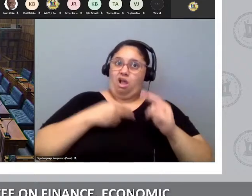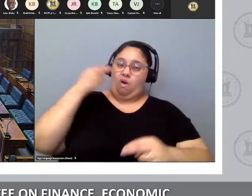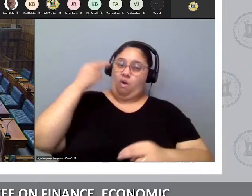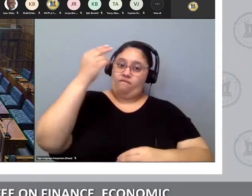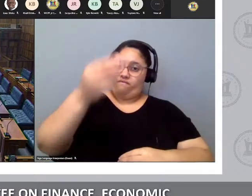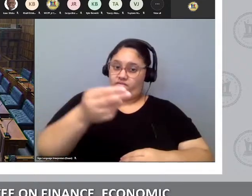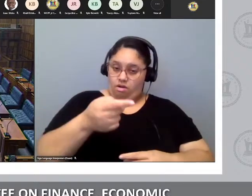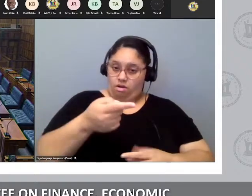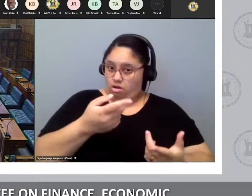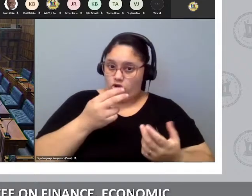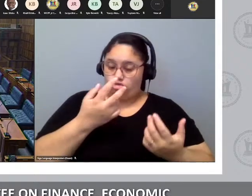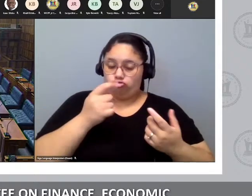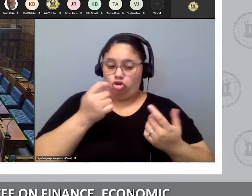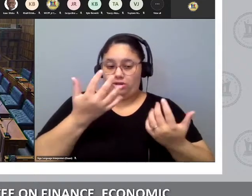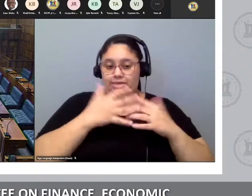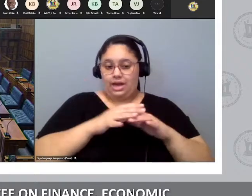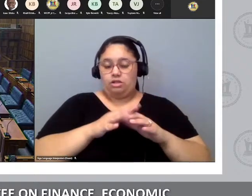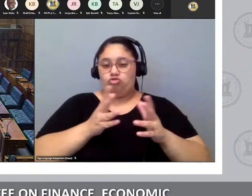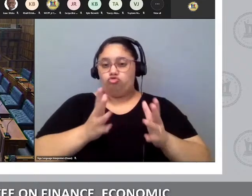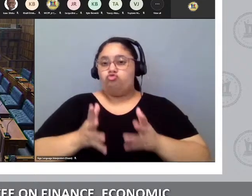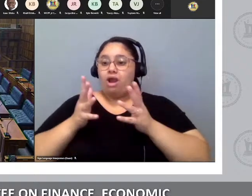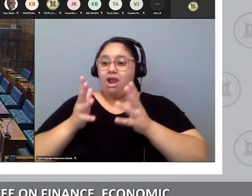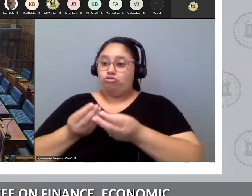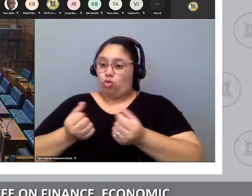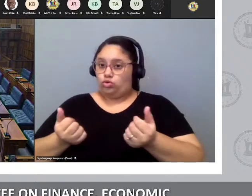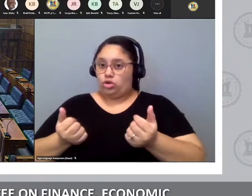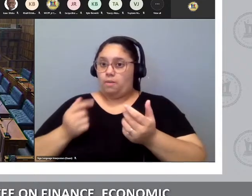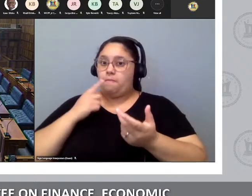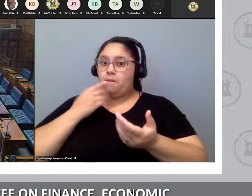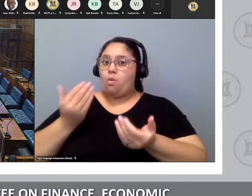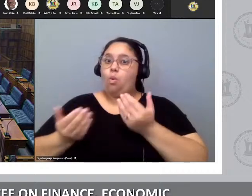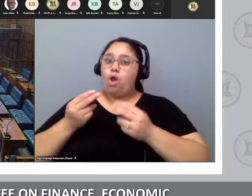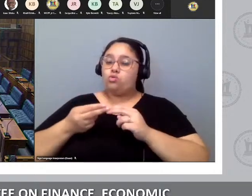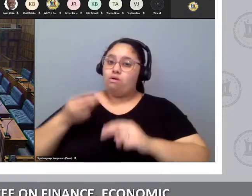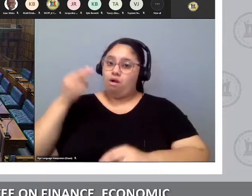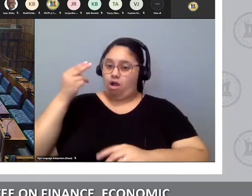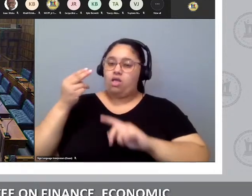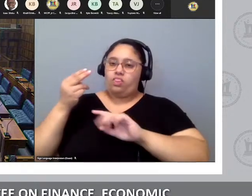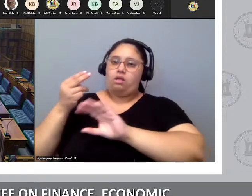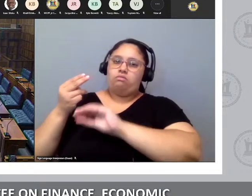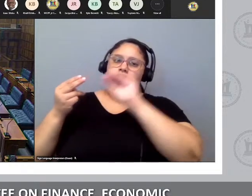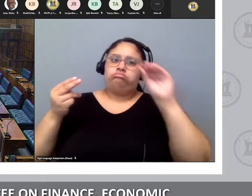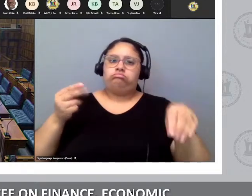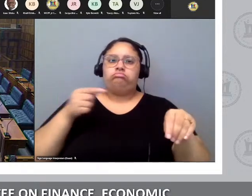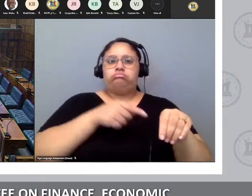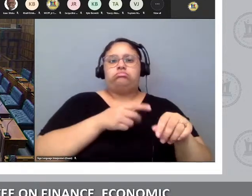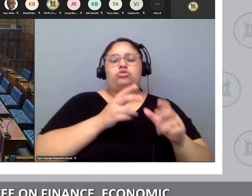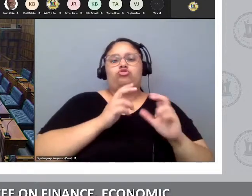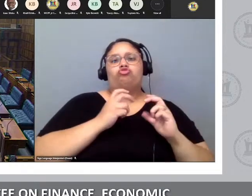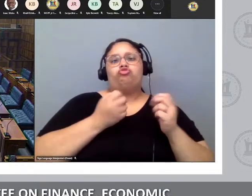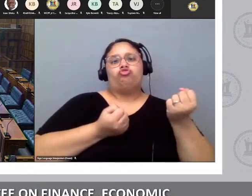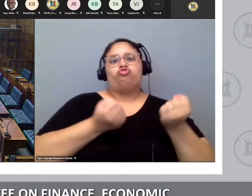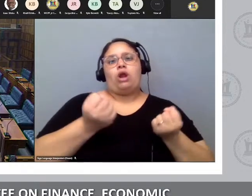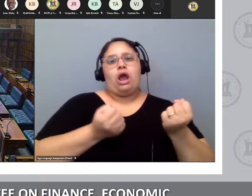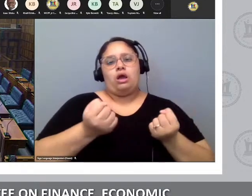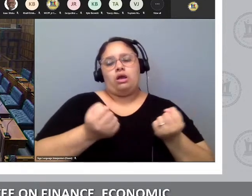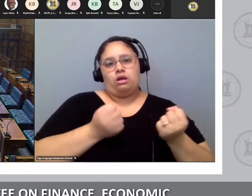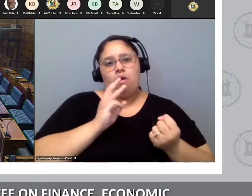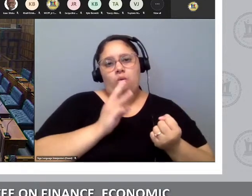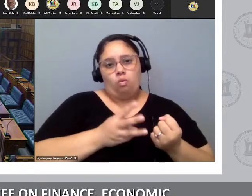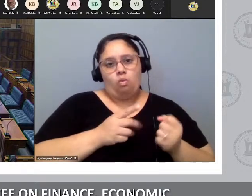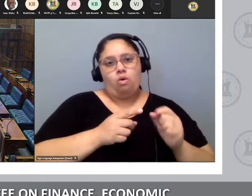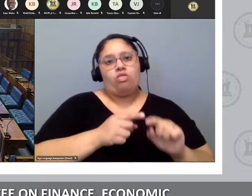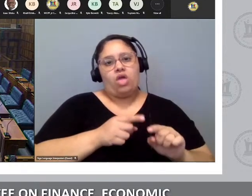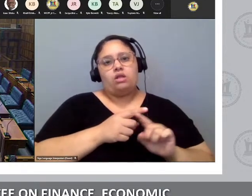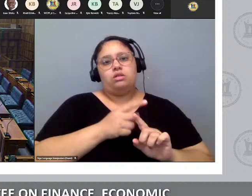transnet Consolidated transet rail solution um then comes by truck um is then going to a